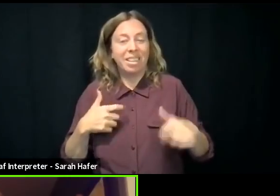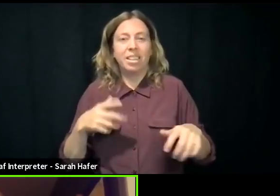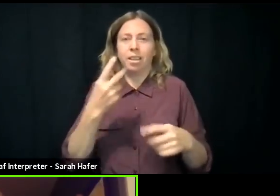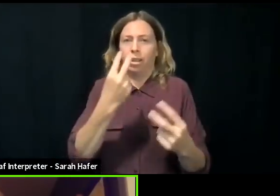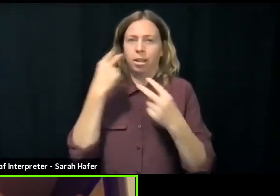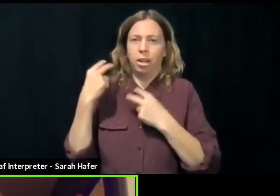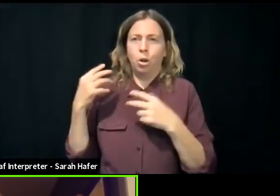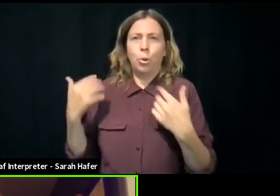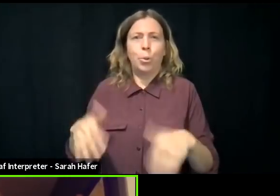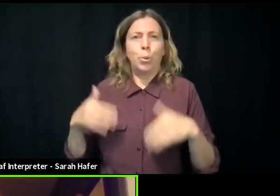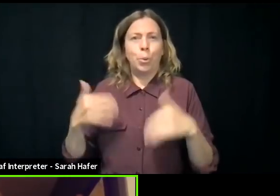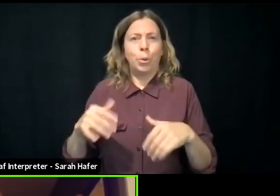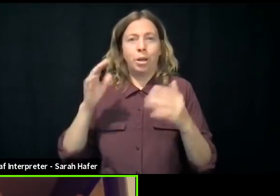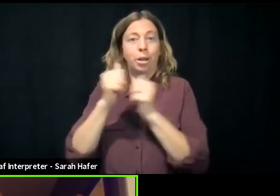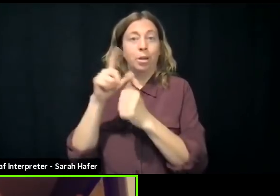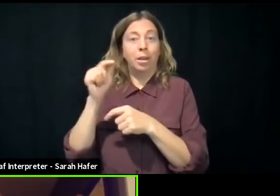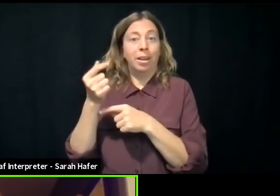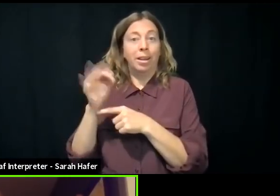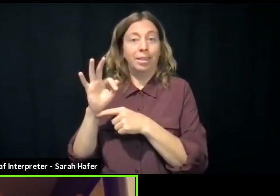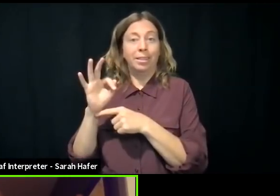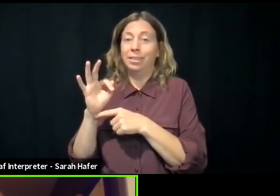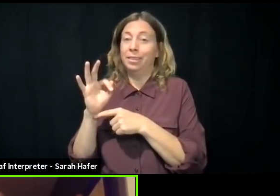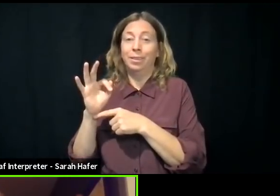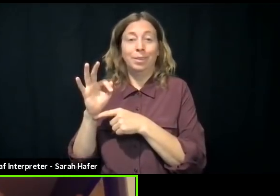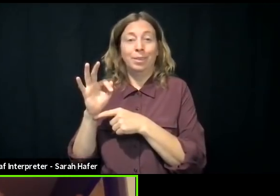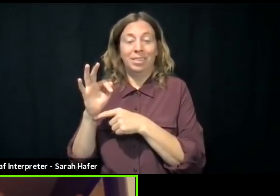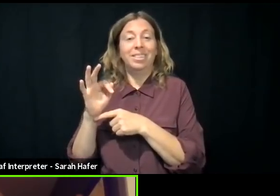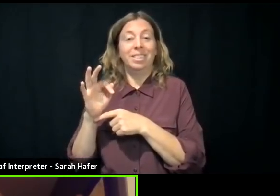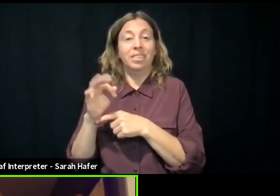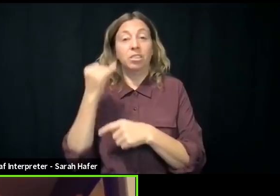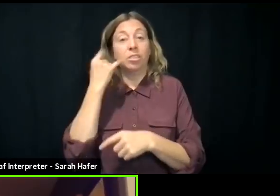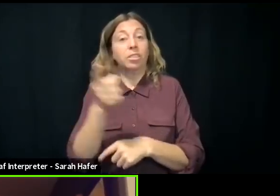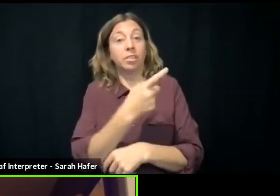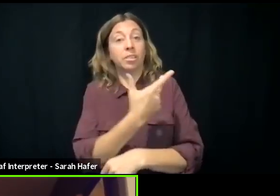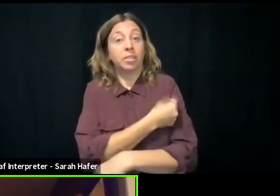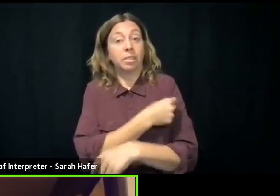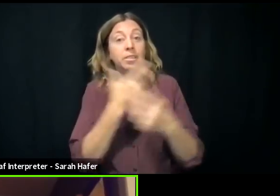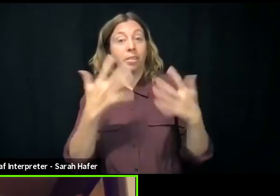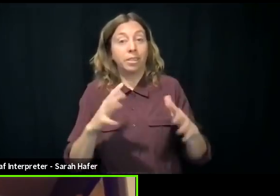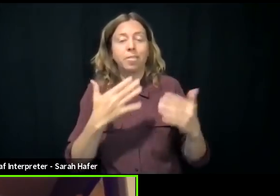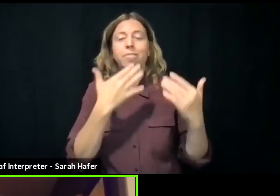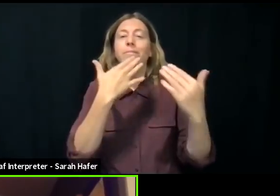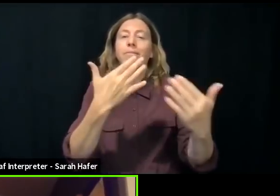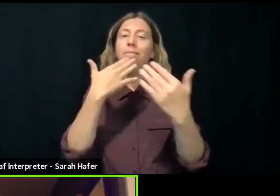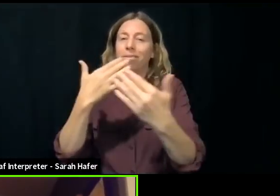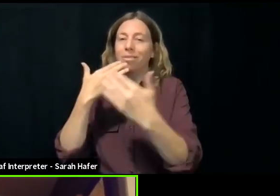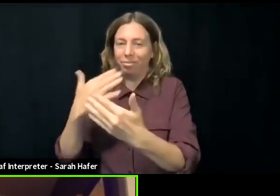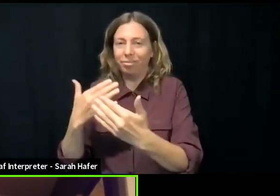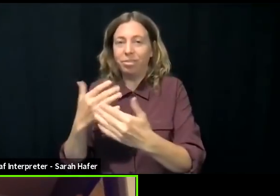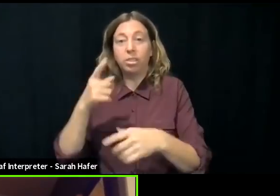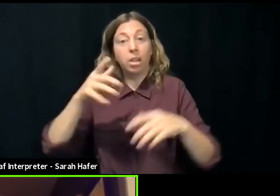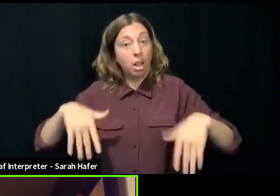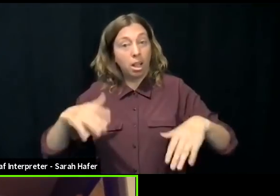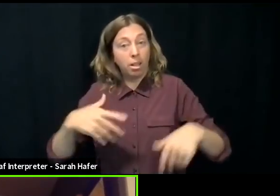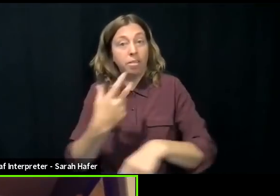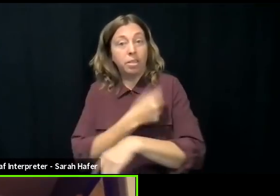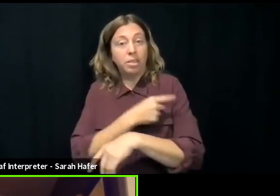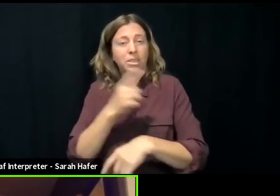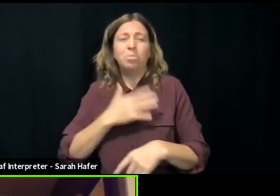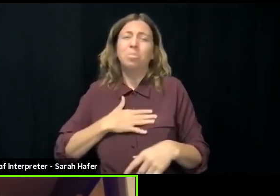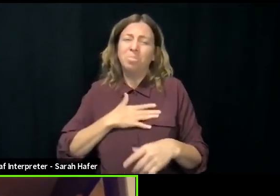vaccinated, thank you, you're protected. If you haven't been vaccinated, make a plan. Talk to your provider, look for a